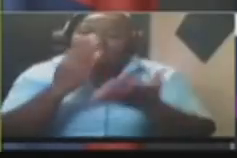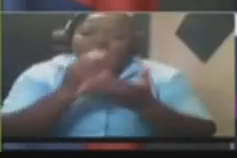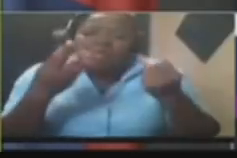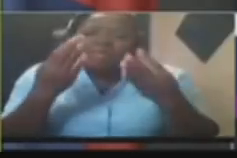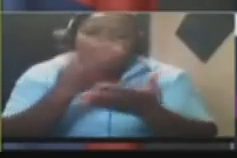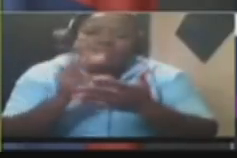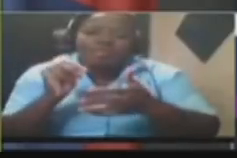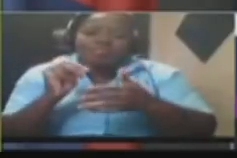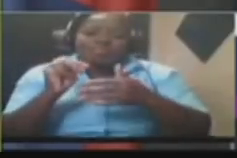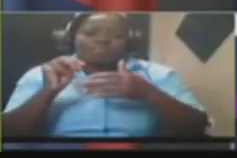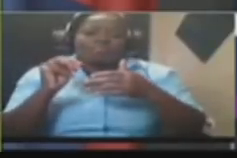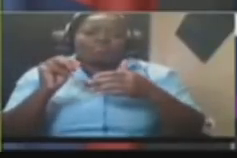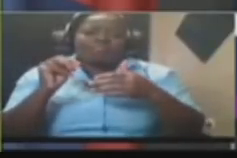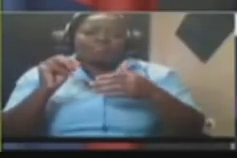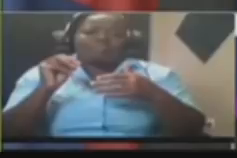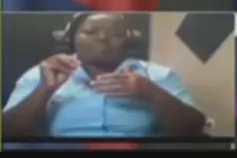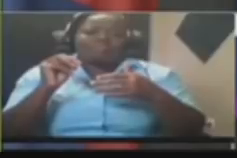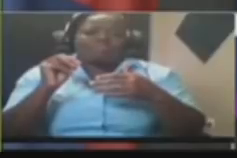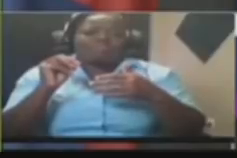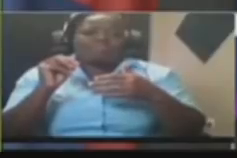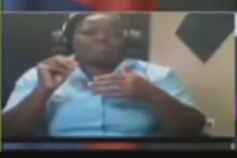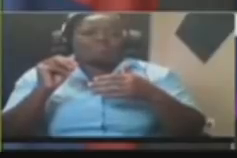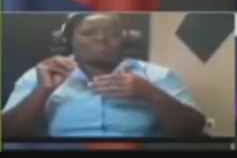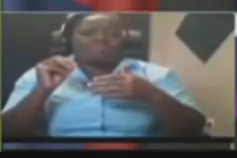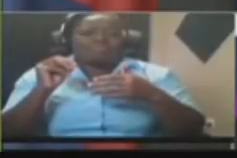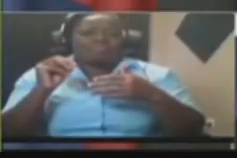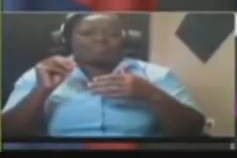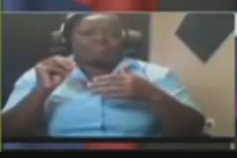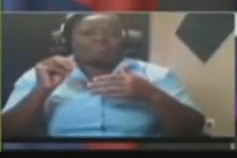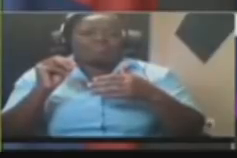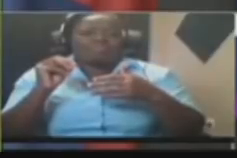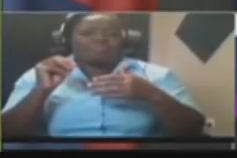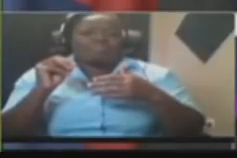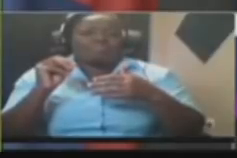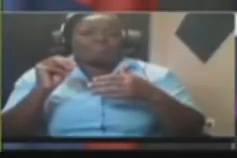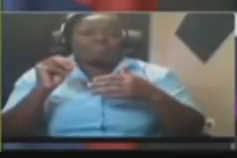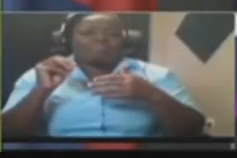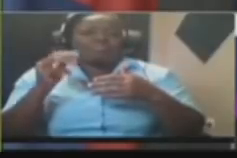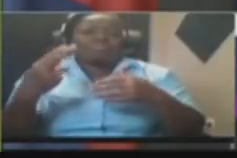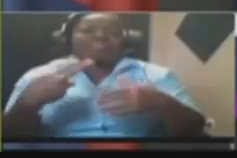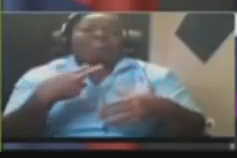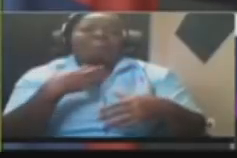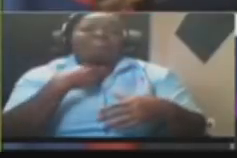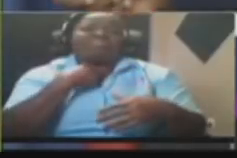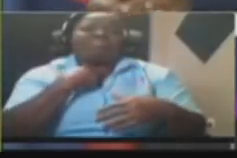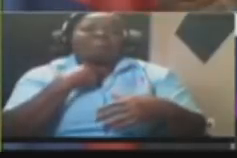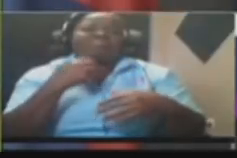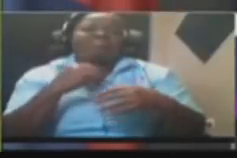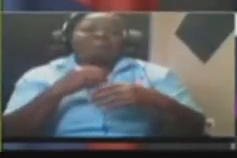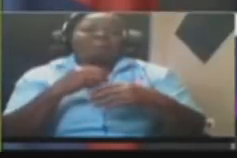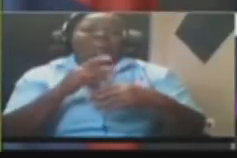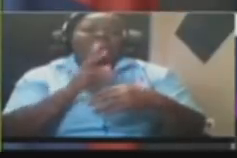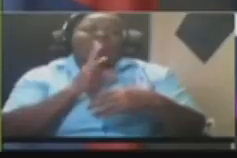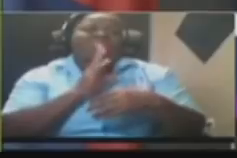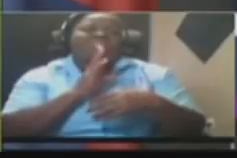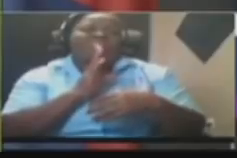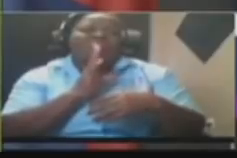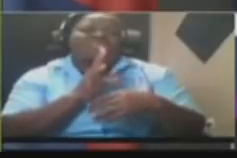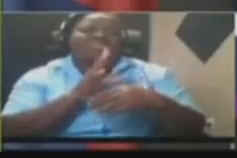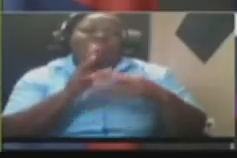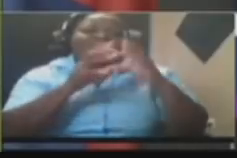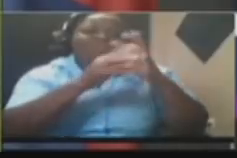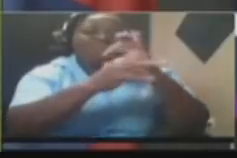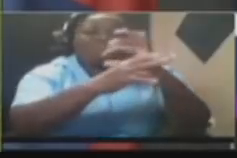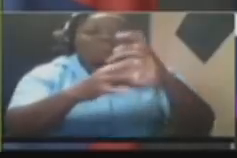seriousness there. Because even as the CMO is speaking, or Dr. Hines is speaking, or the Minister of National